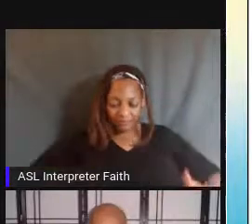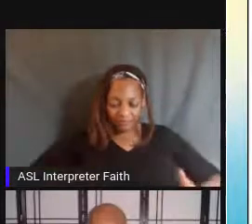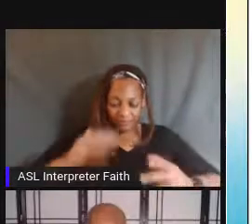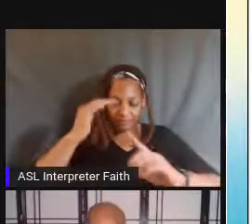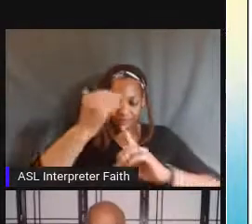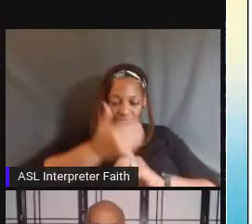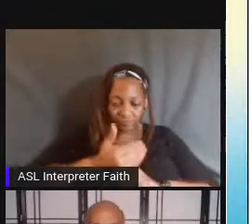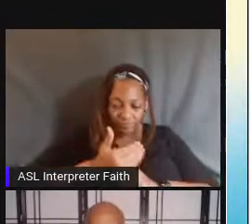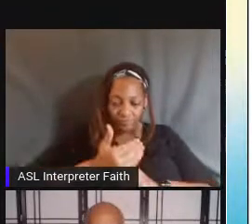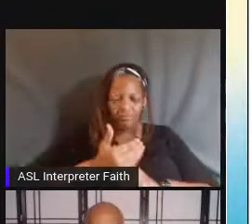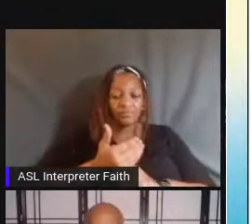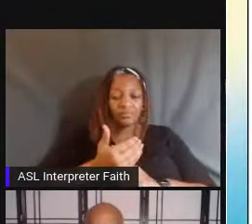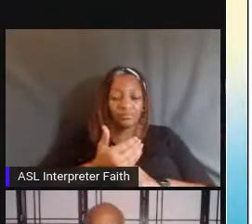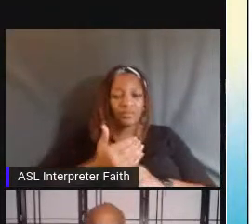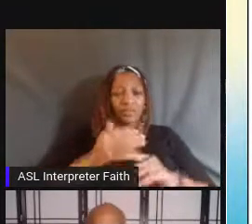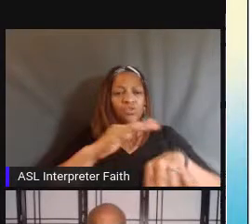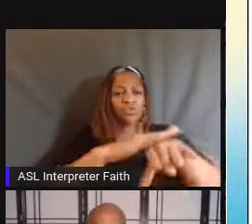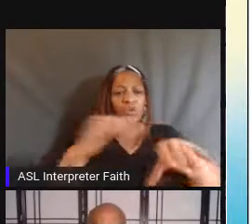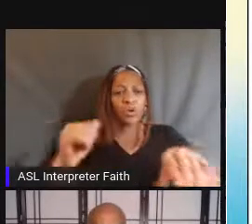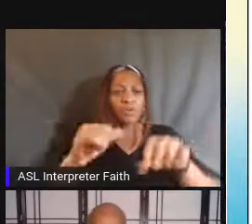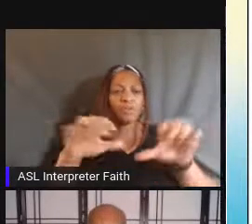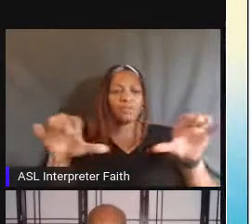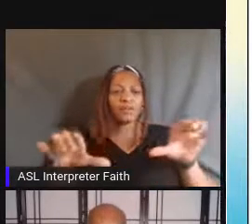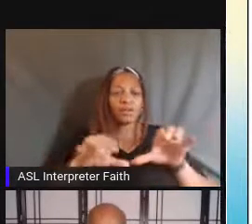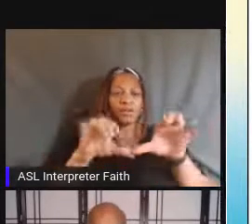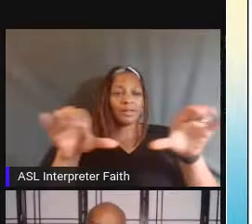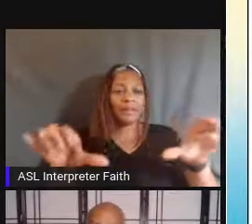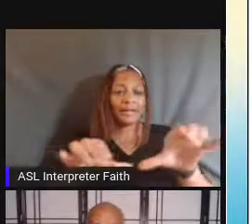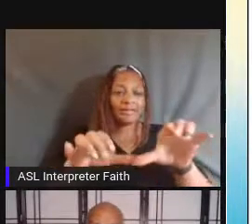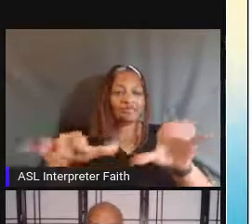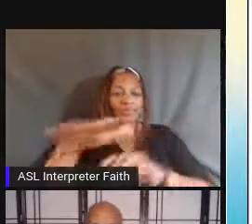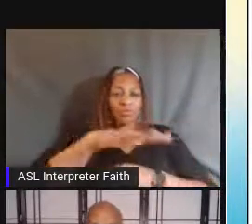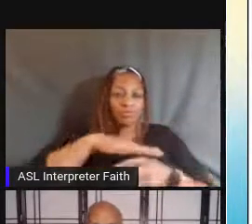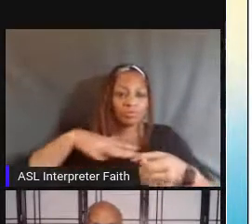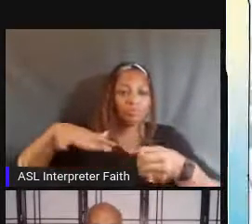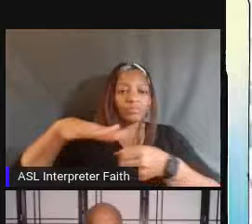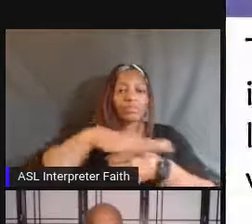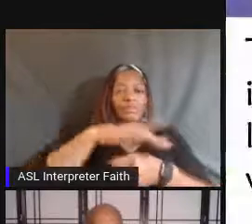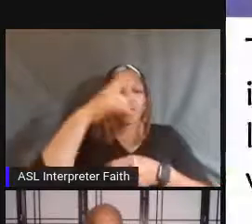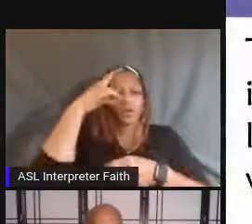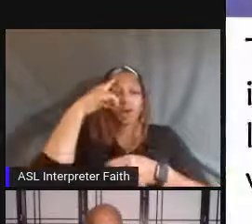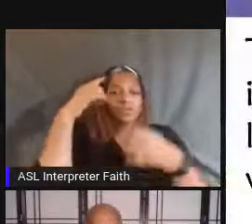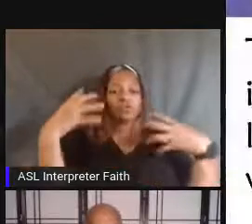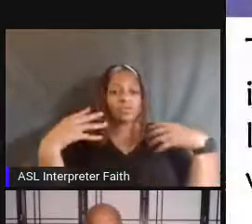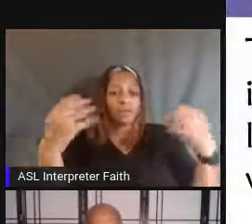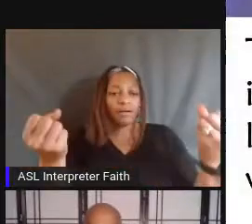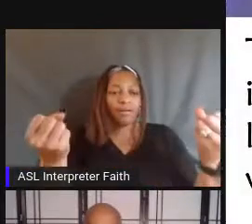is calling me into a space, a consciousness of healing.